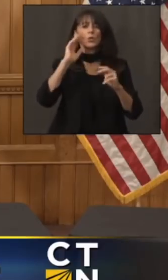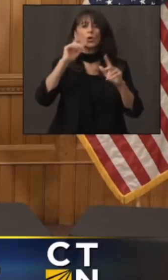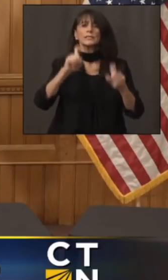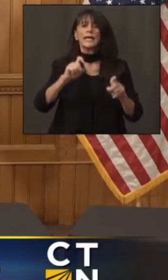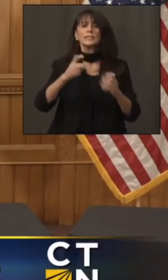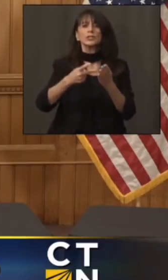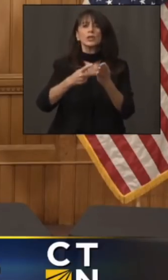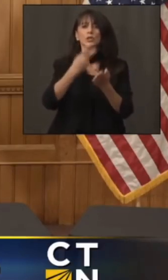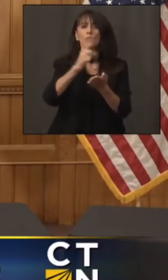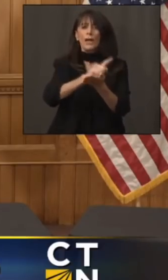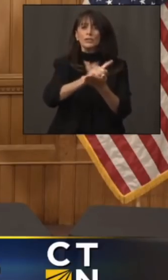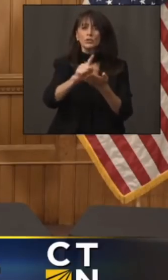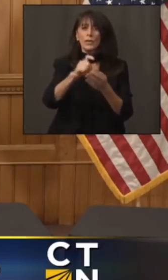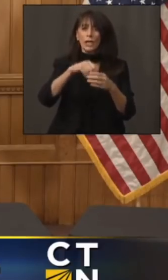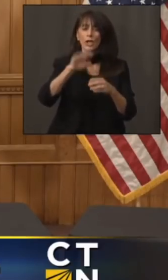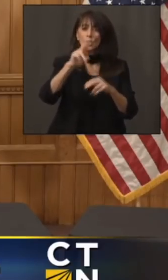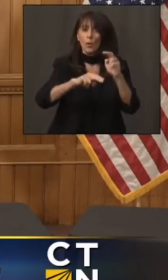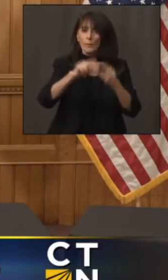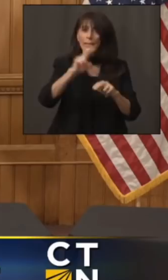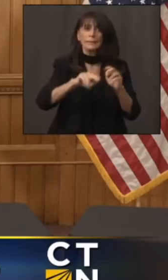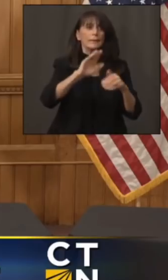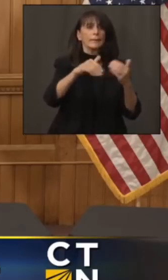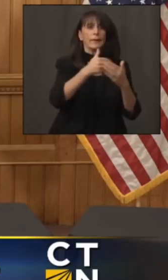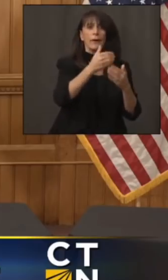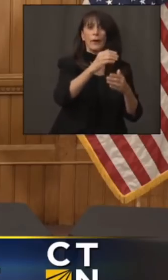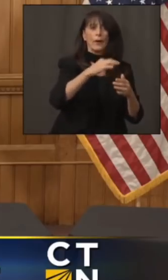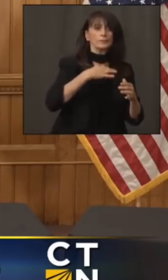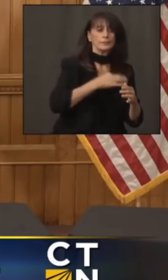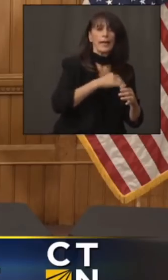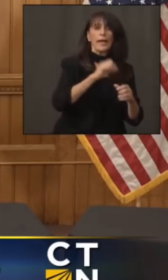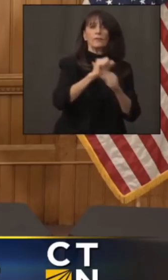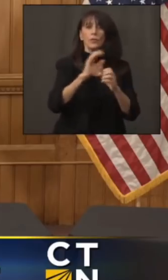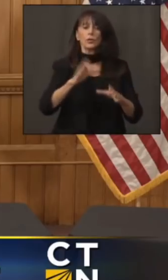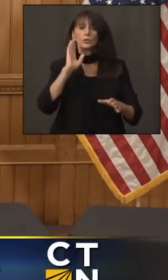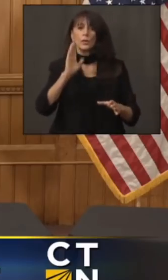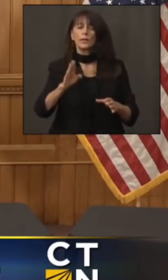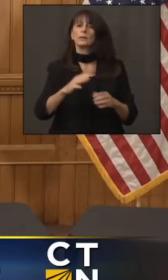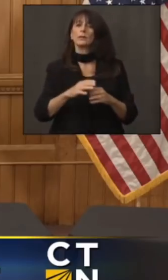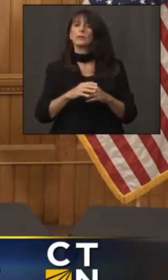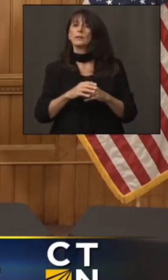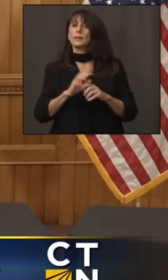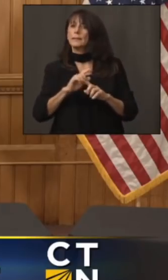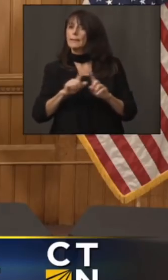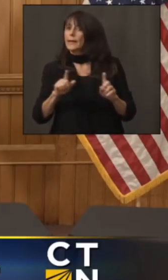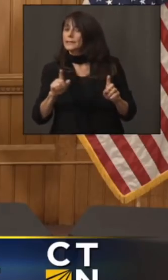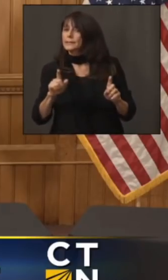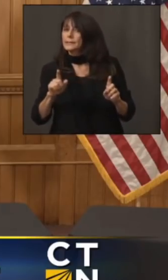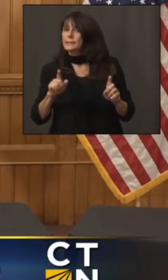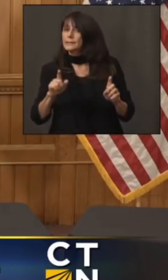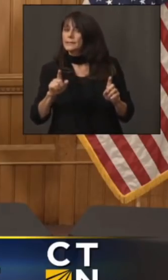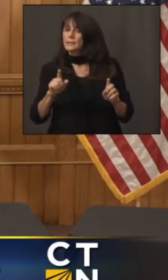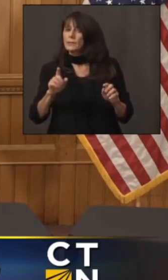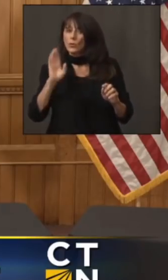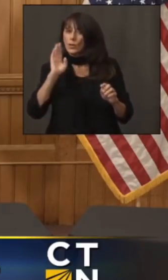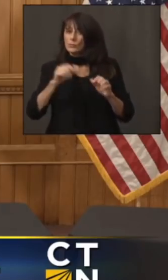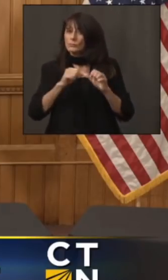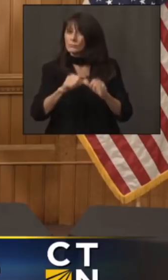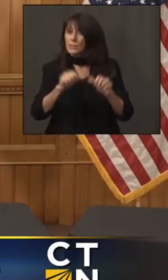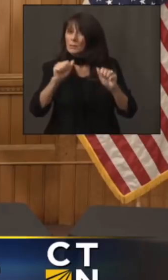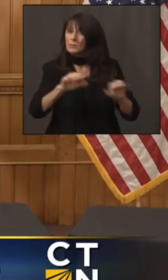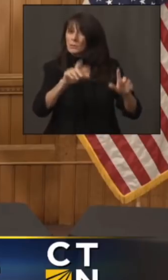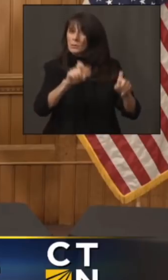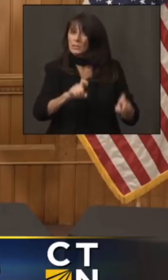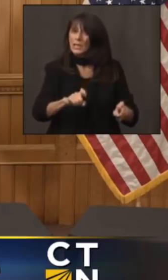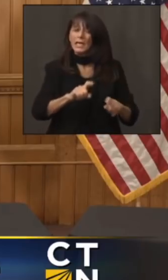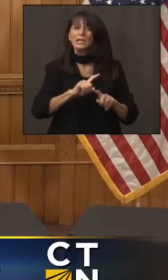others came to you about, especially after the president said, can we do this, or is that something that's pretty much, right